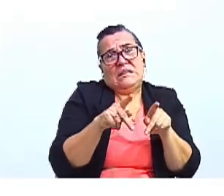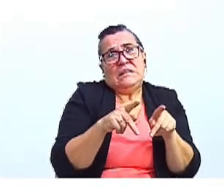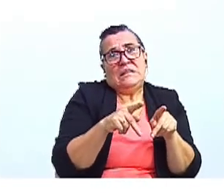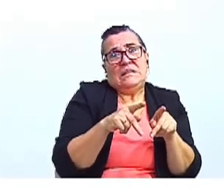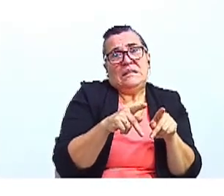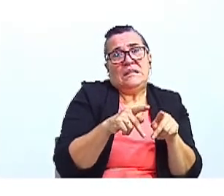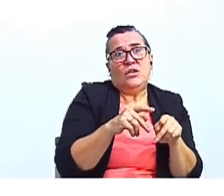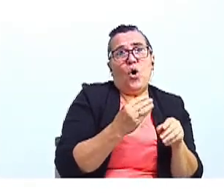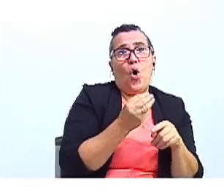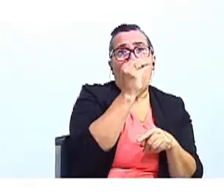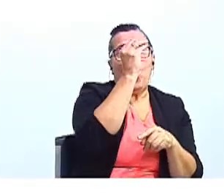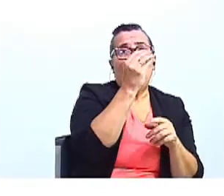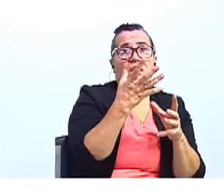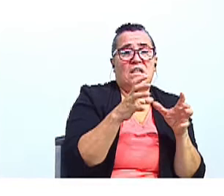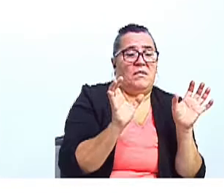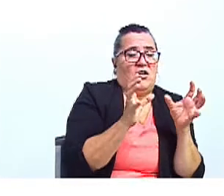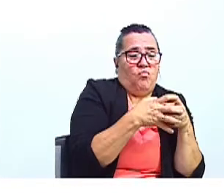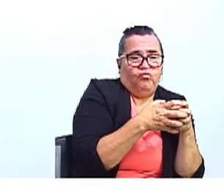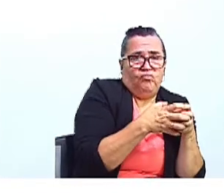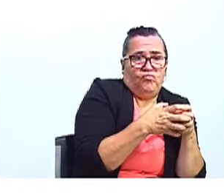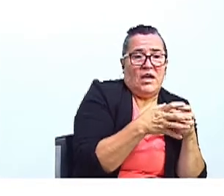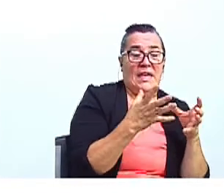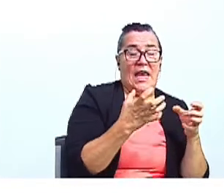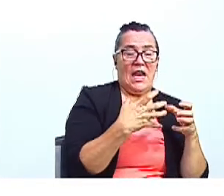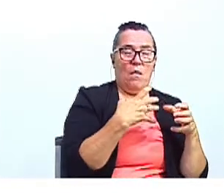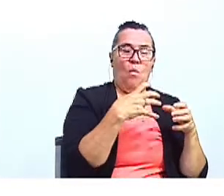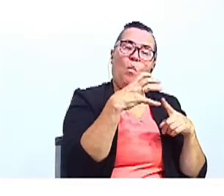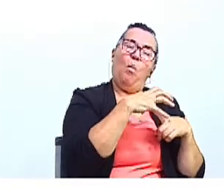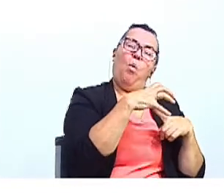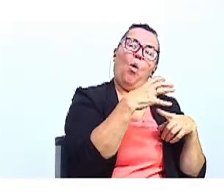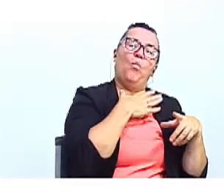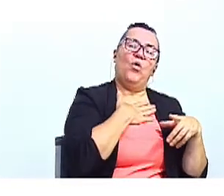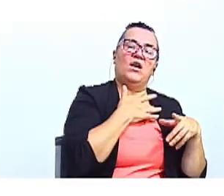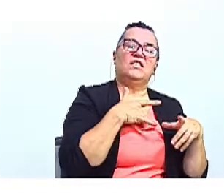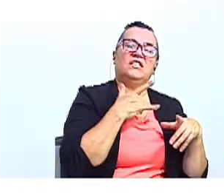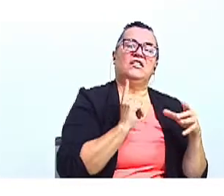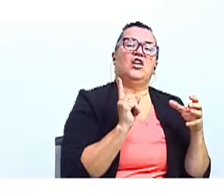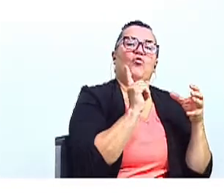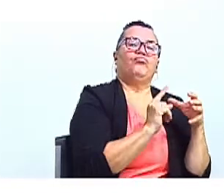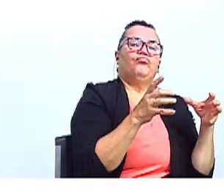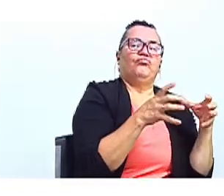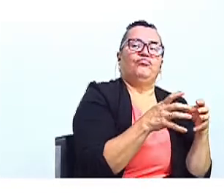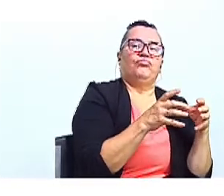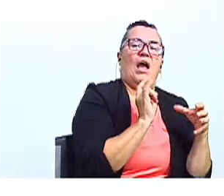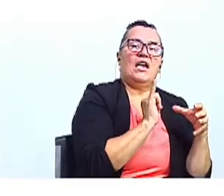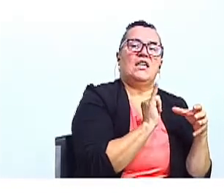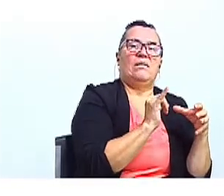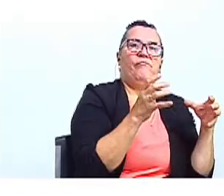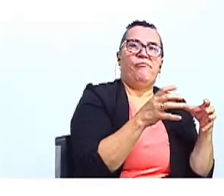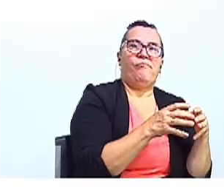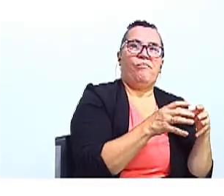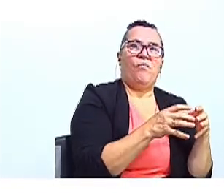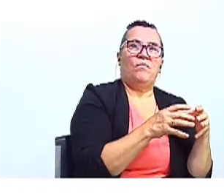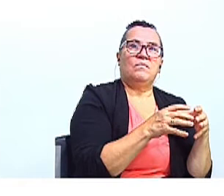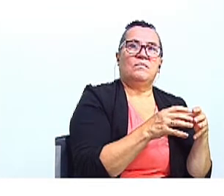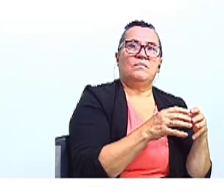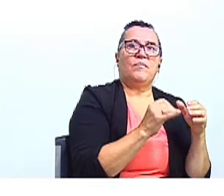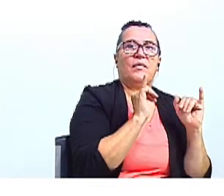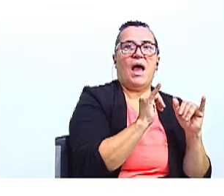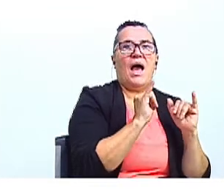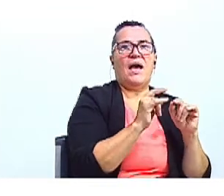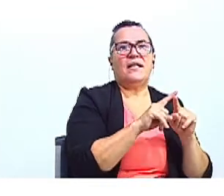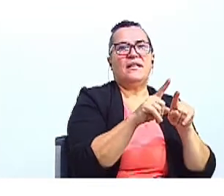to be popular or to feel as though they belong. There are hierarchies of cliques